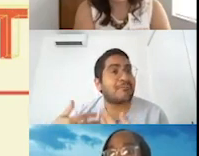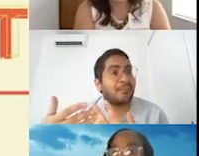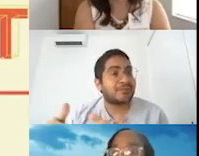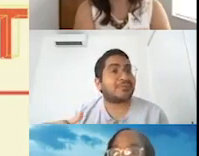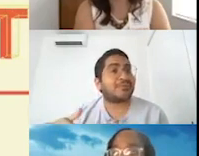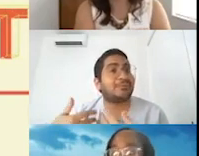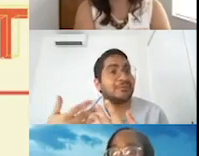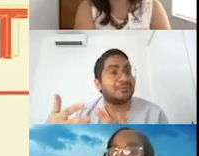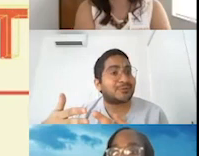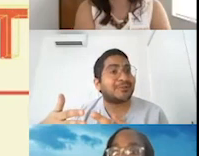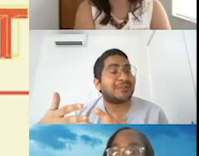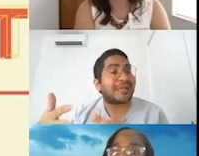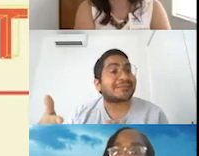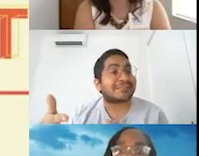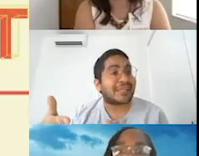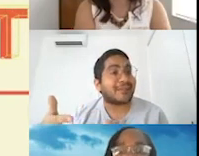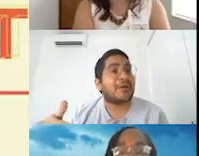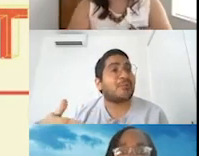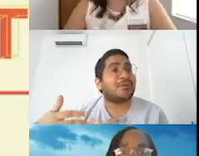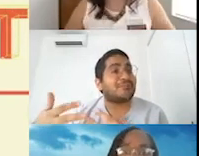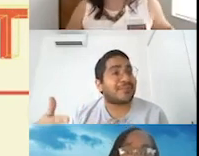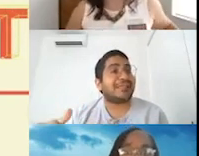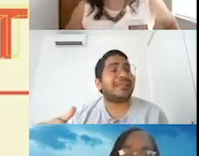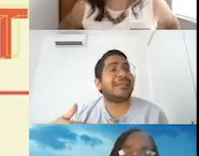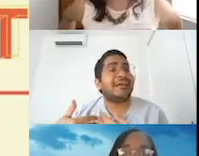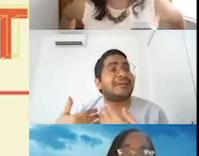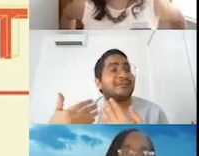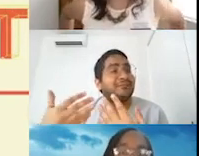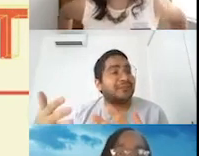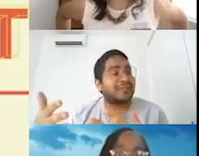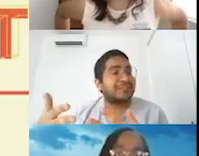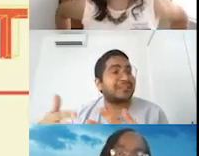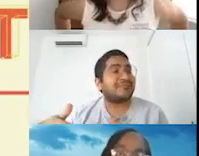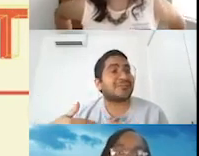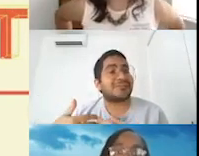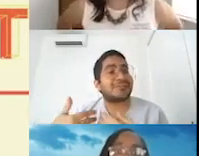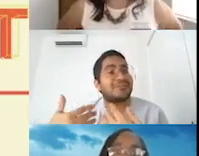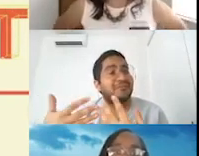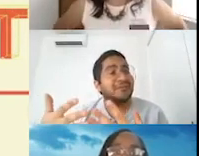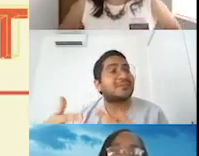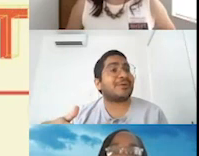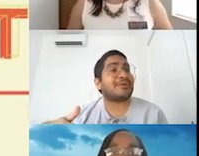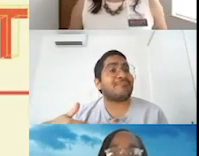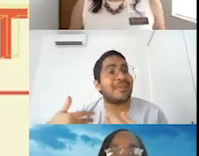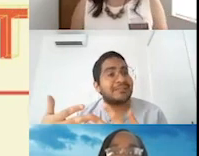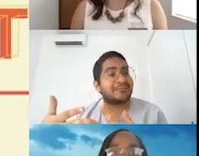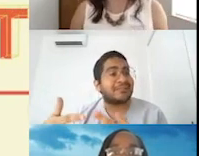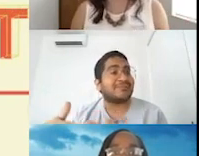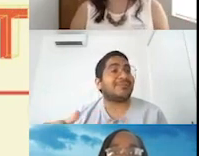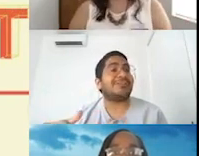heterogeneous, multiple, plural landscape with many conflicting visions of the future by